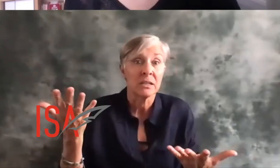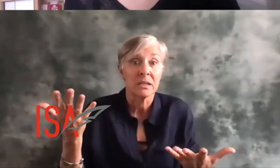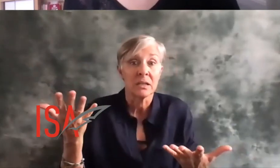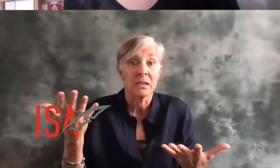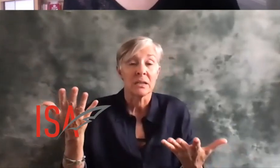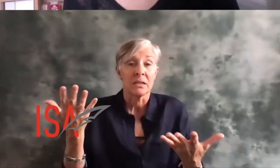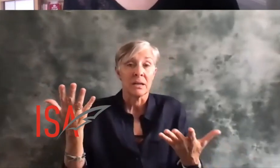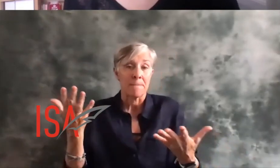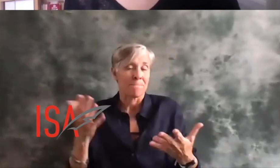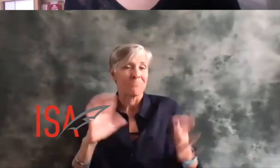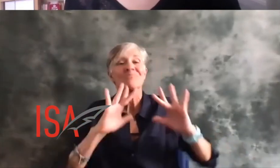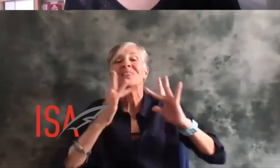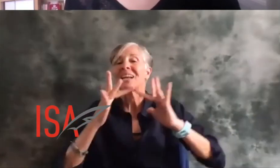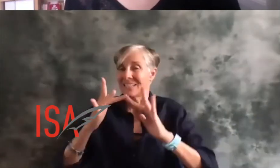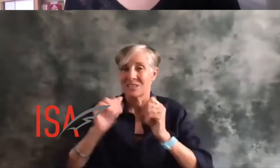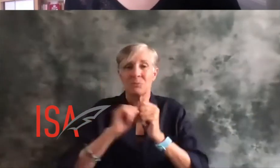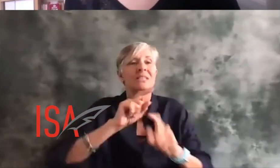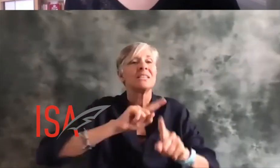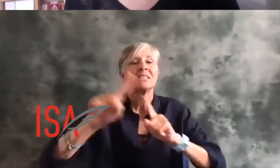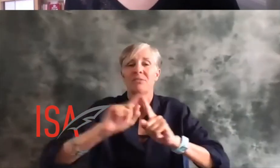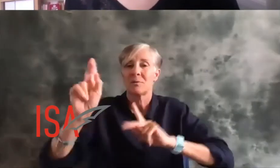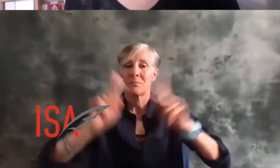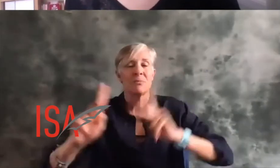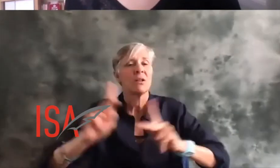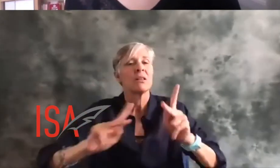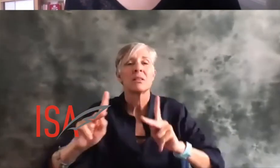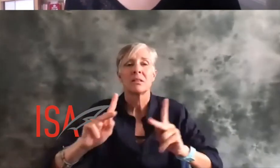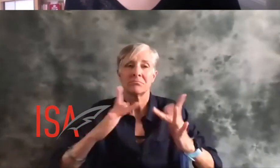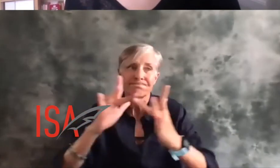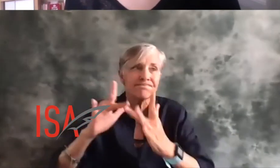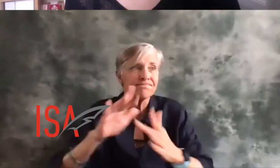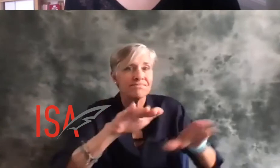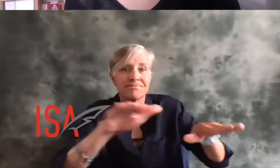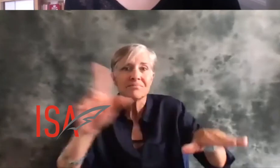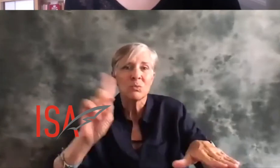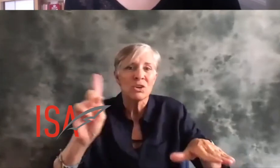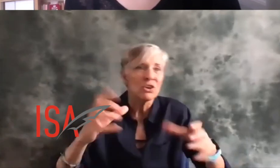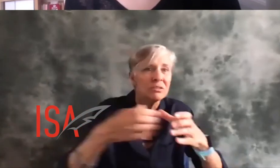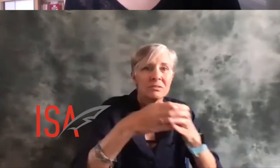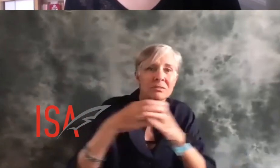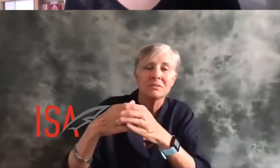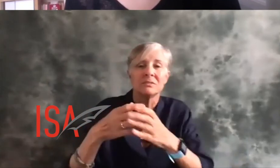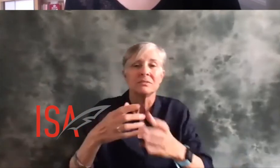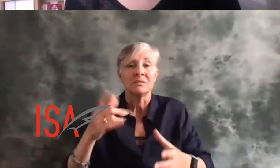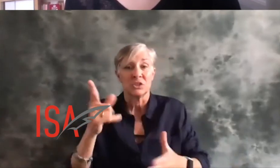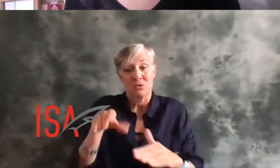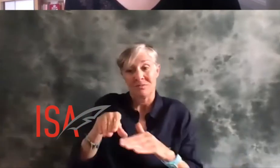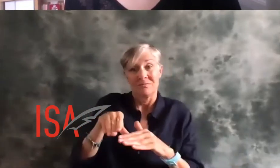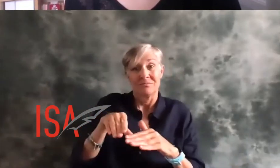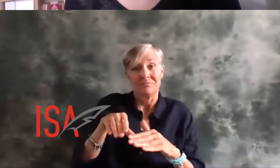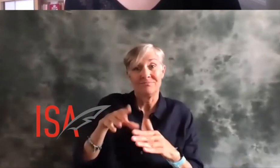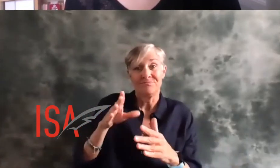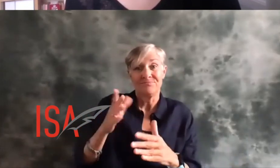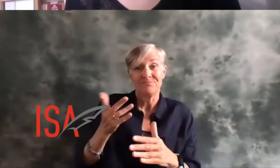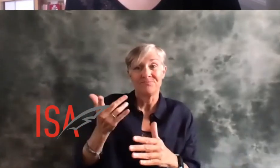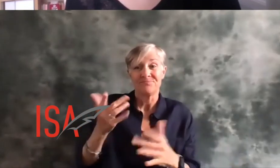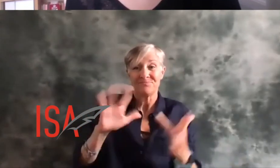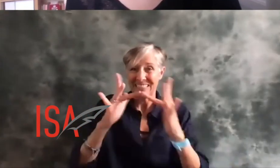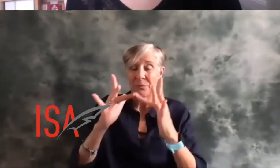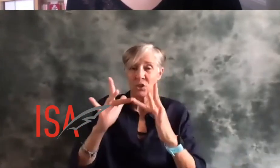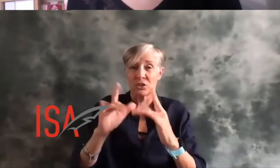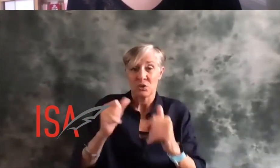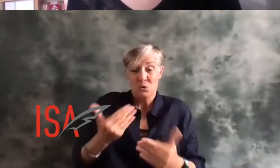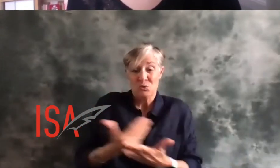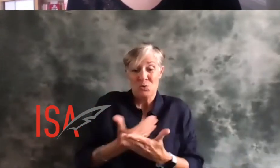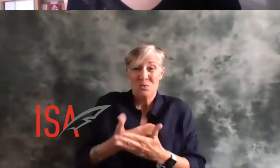Again, connecting with the different folks that are trying to do this work. Again, when you're coming into this, it's about that networking piece.